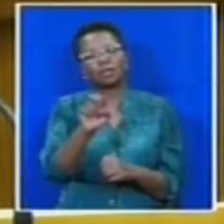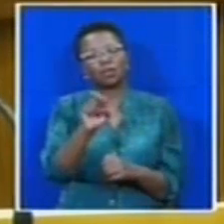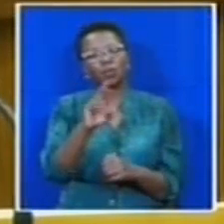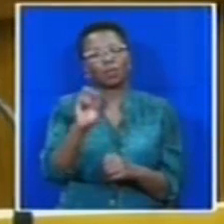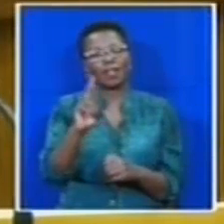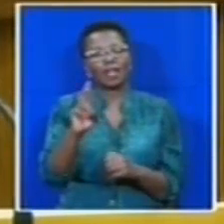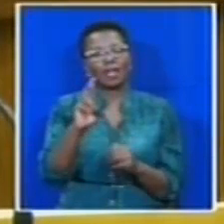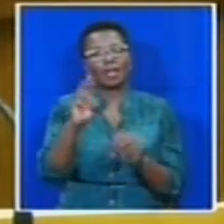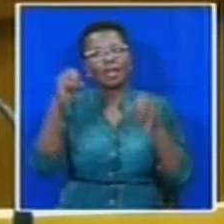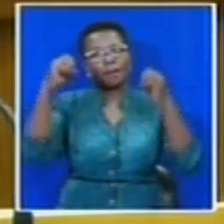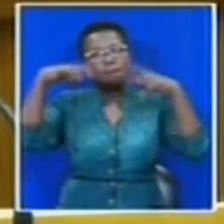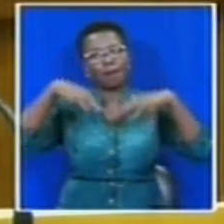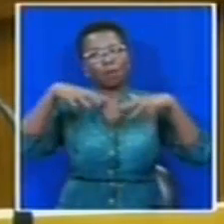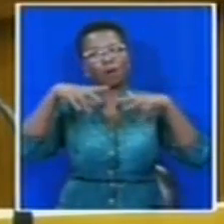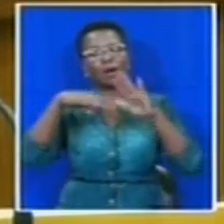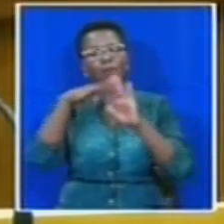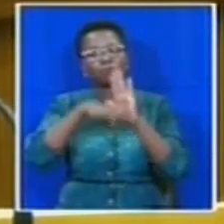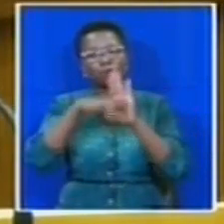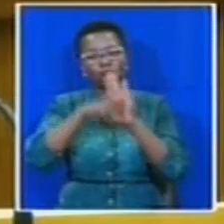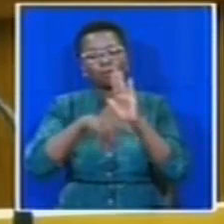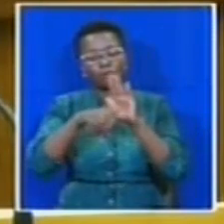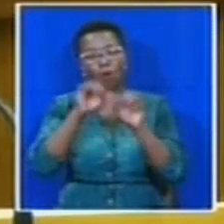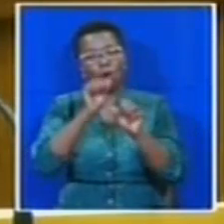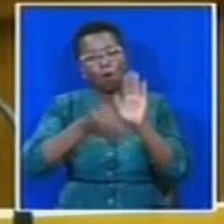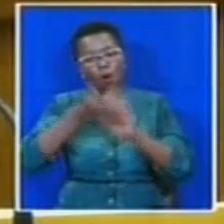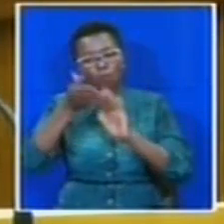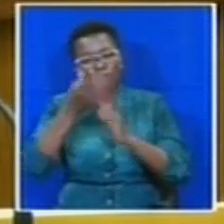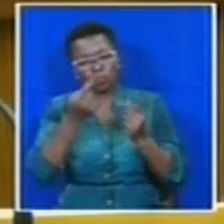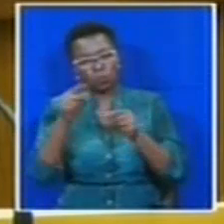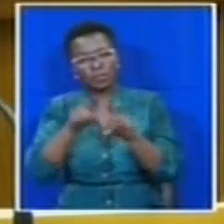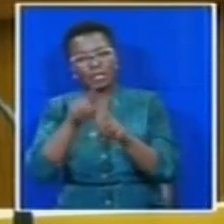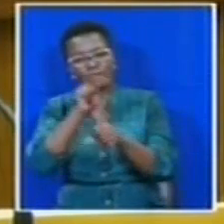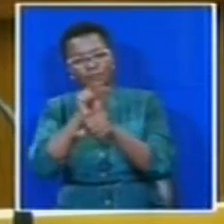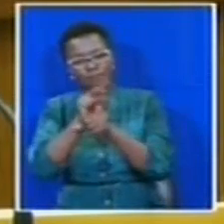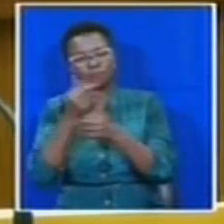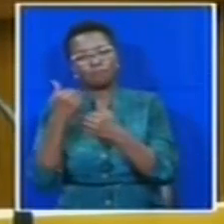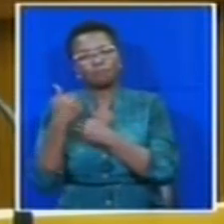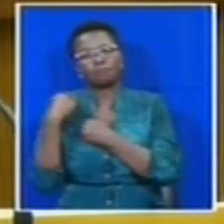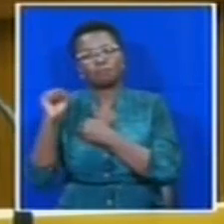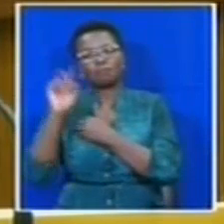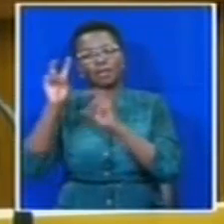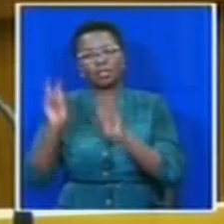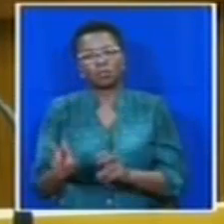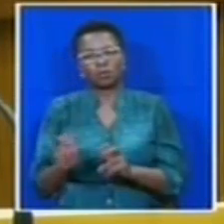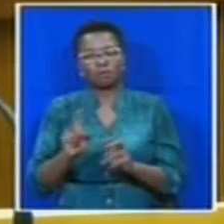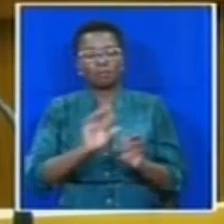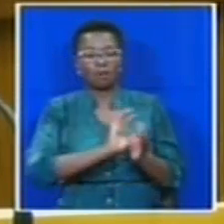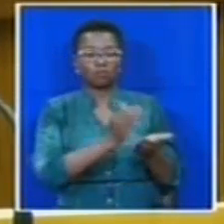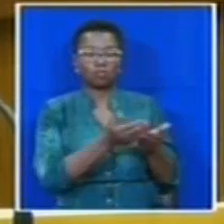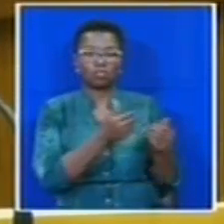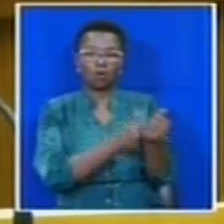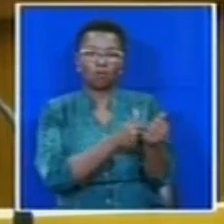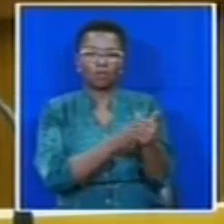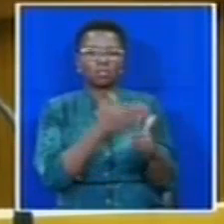in respect of ownership and operation. The Treasury will work with Minister Brown's department